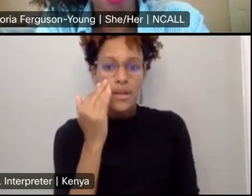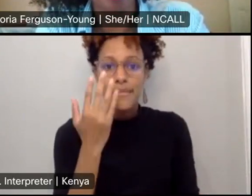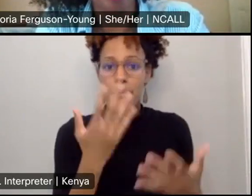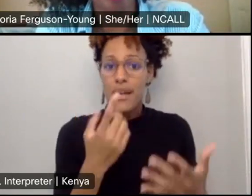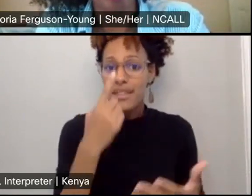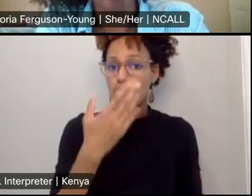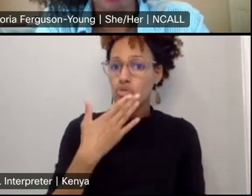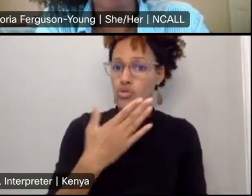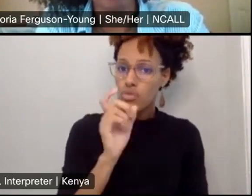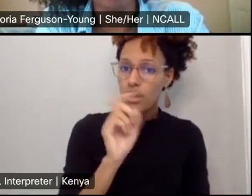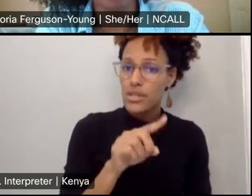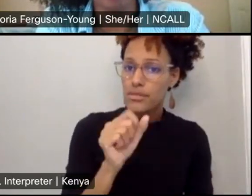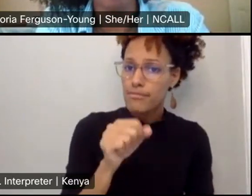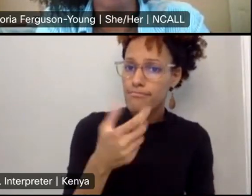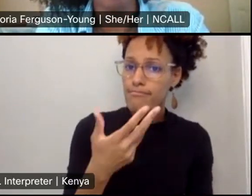question.